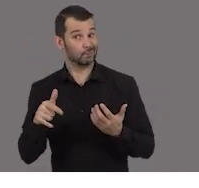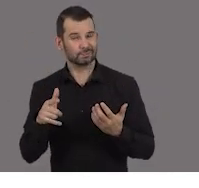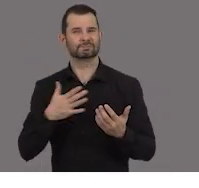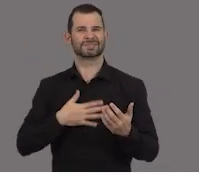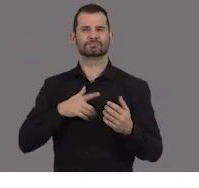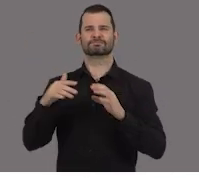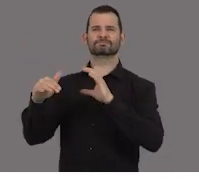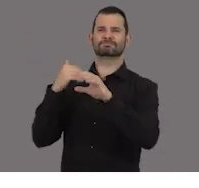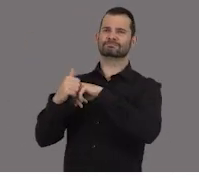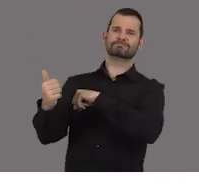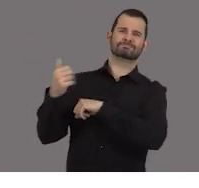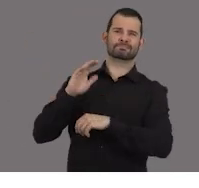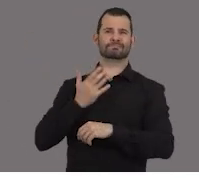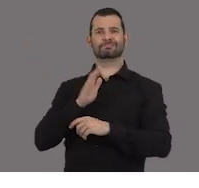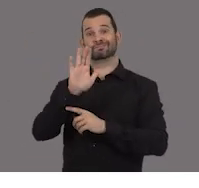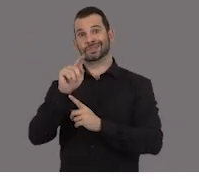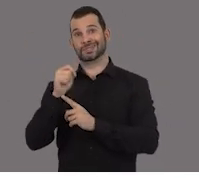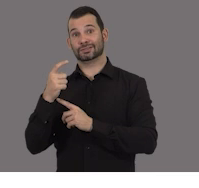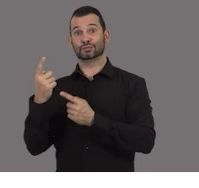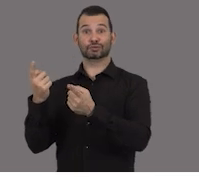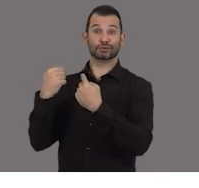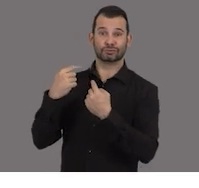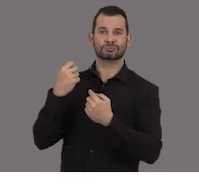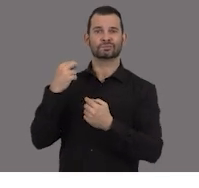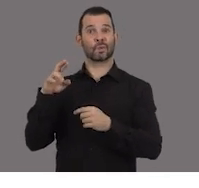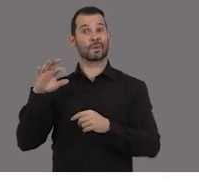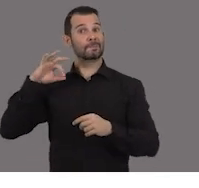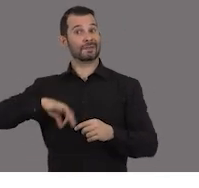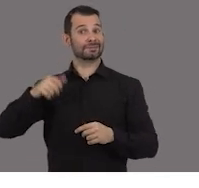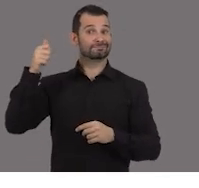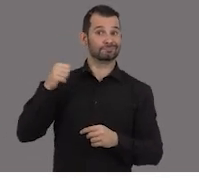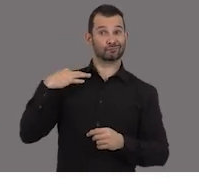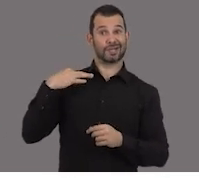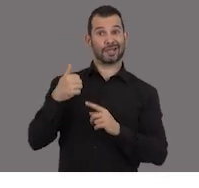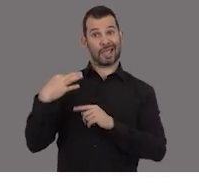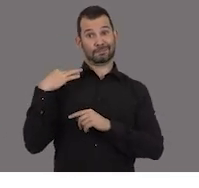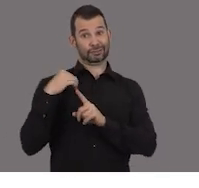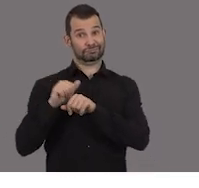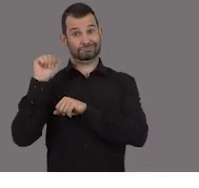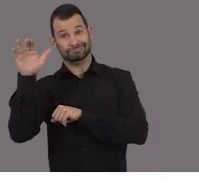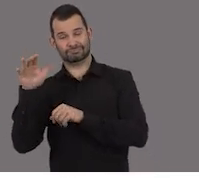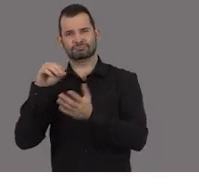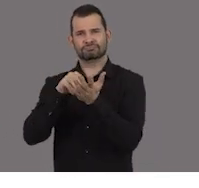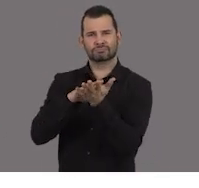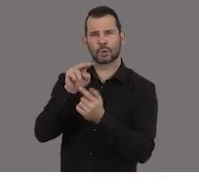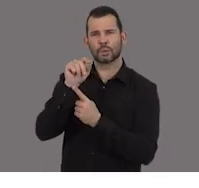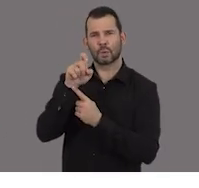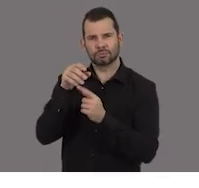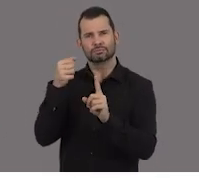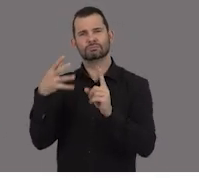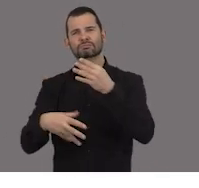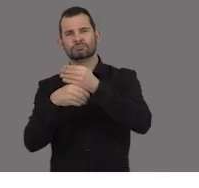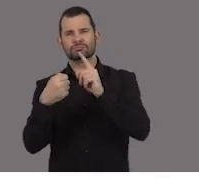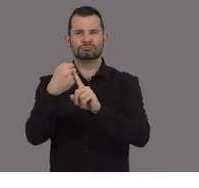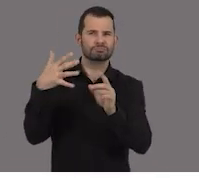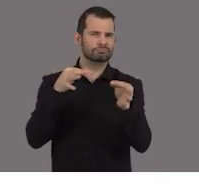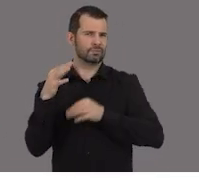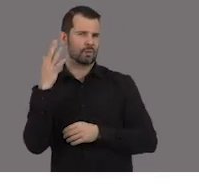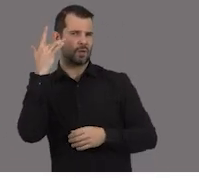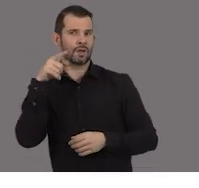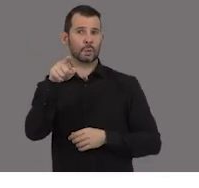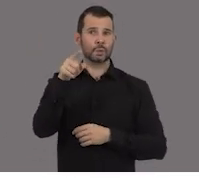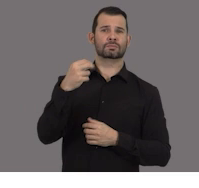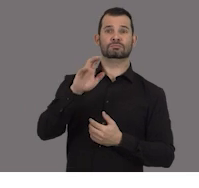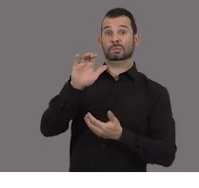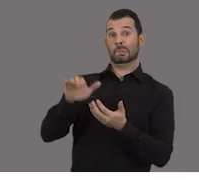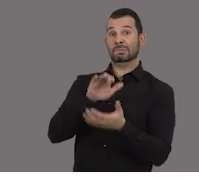CRA. To do so, send us your tax return or benefit and credit application with a note explaining